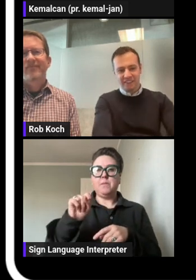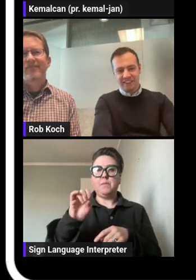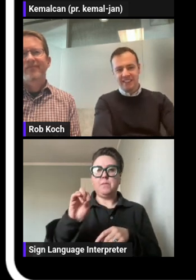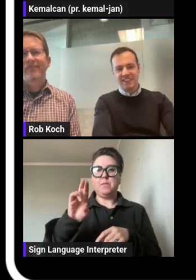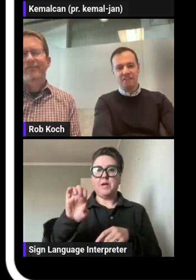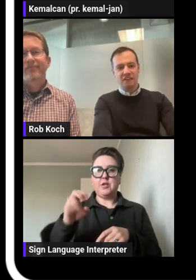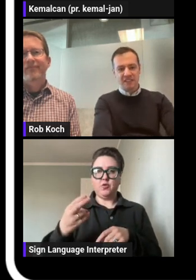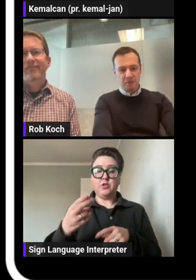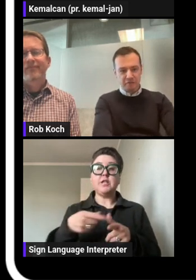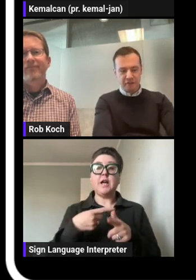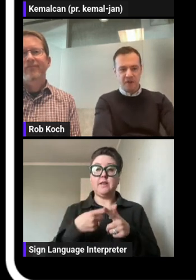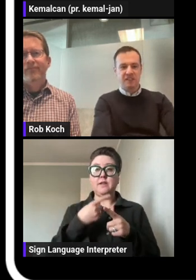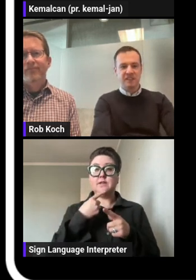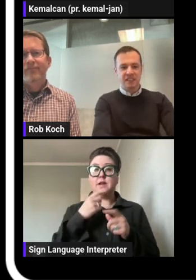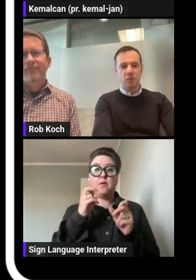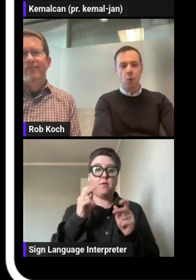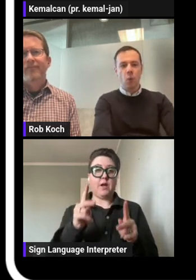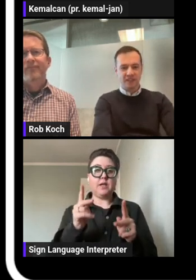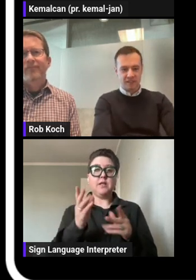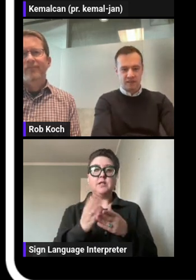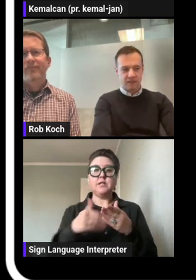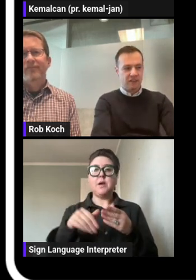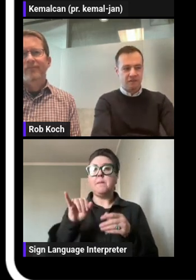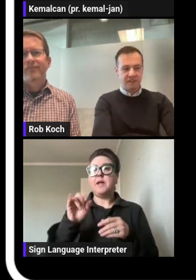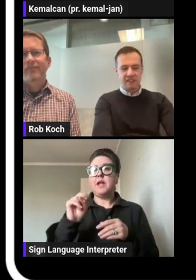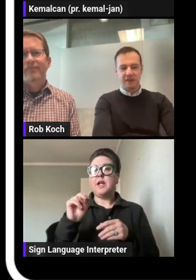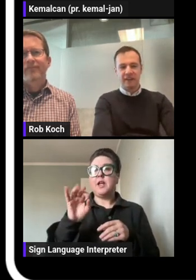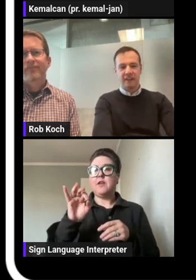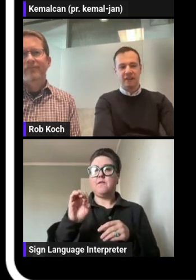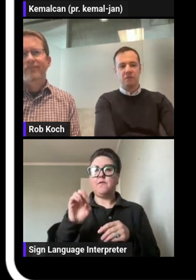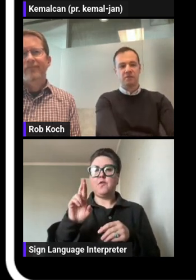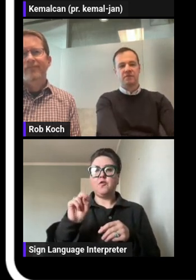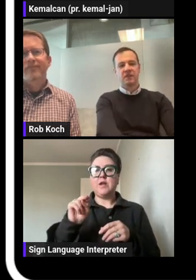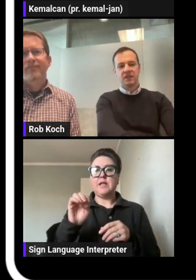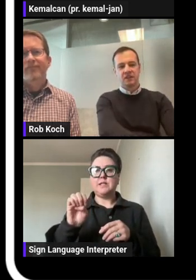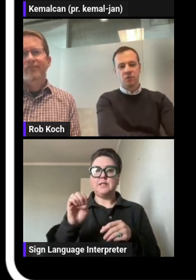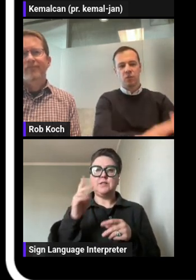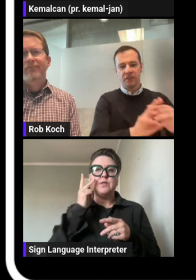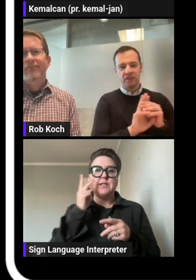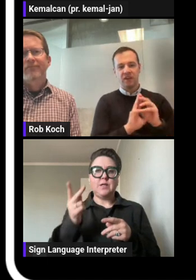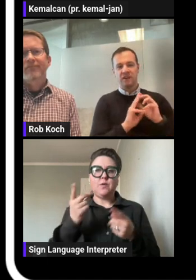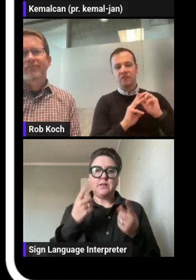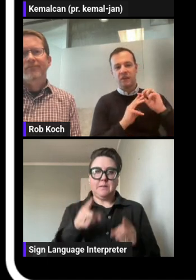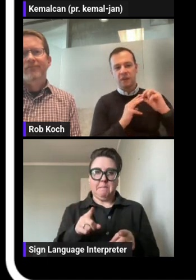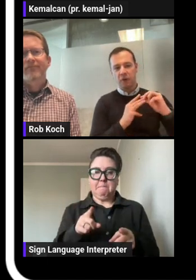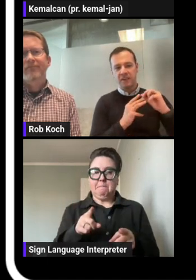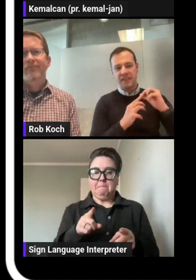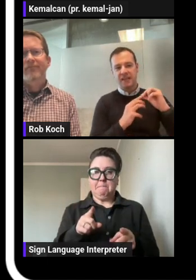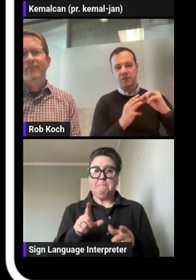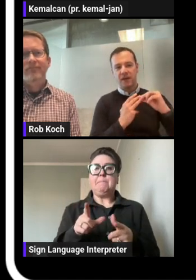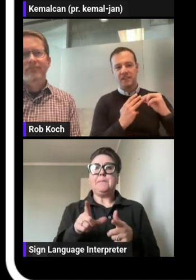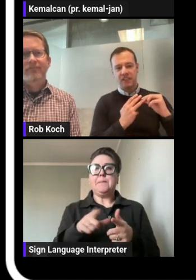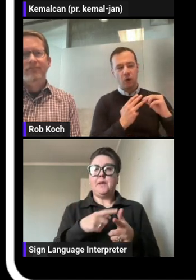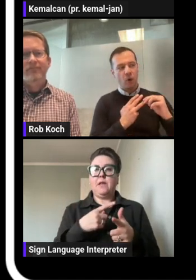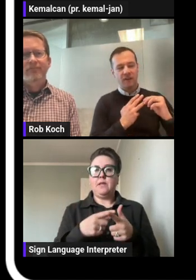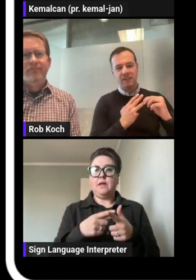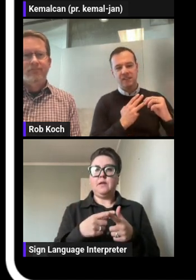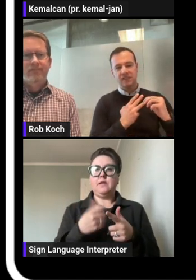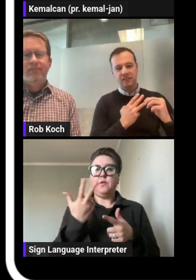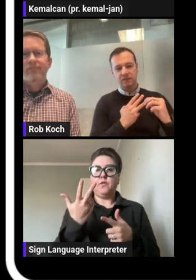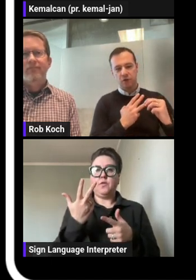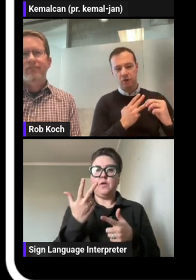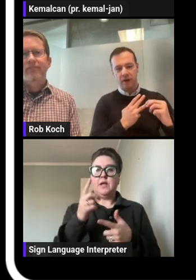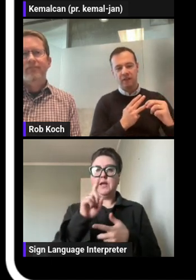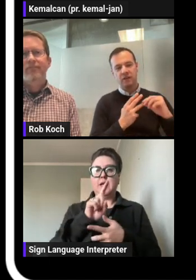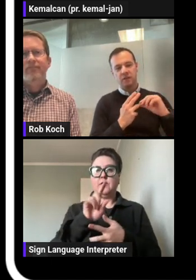okay, let's have some inference and see what it feels like that now. With the 3 points X, Y, Z